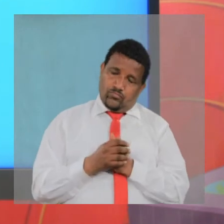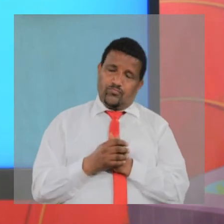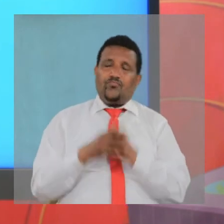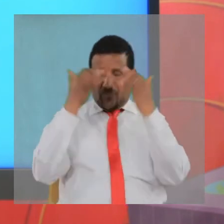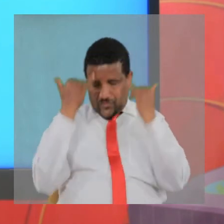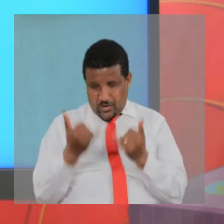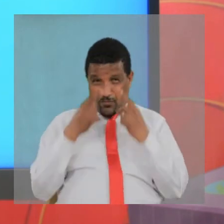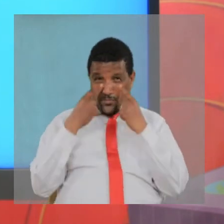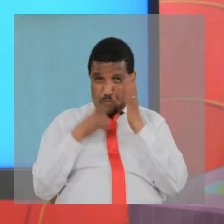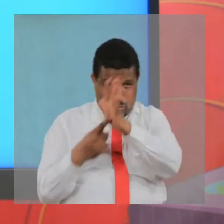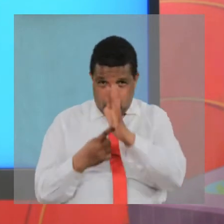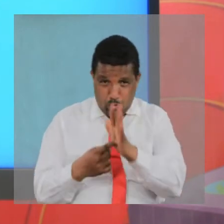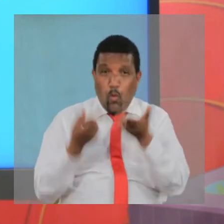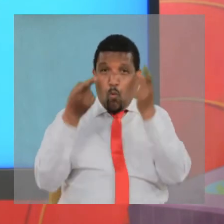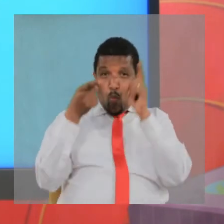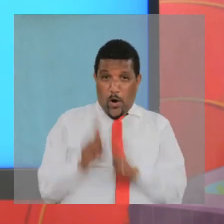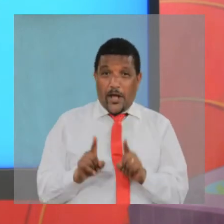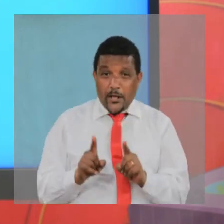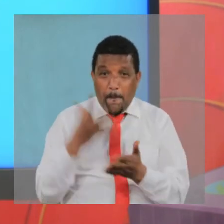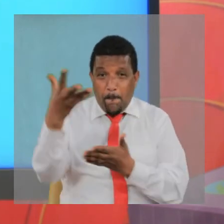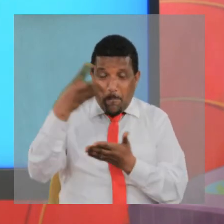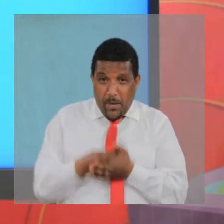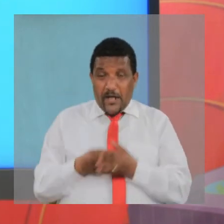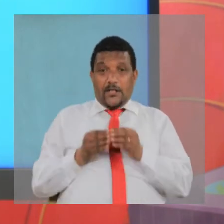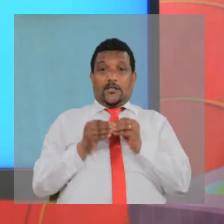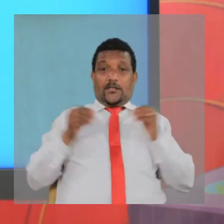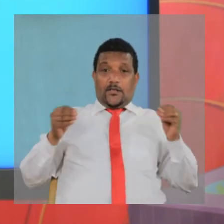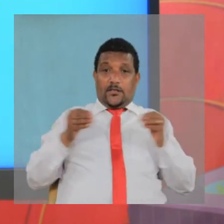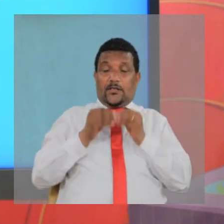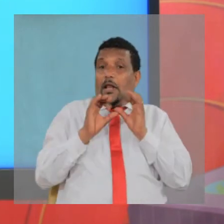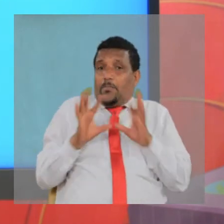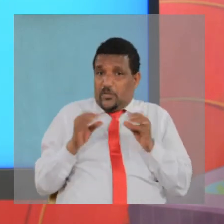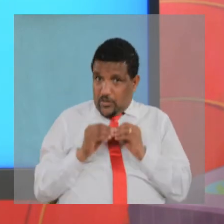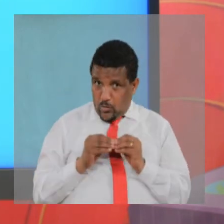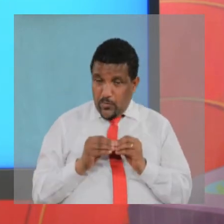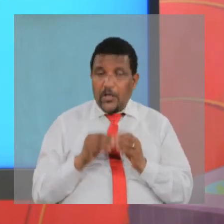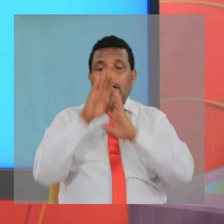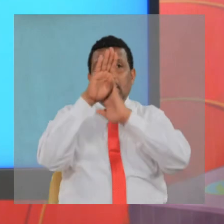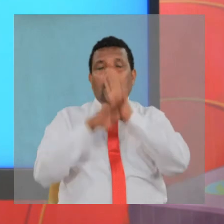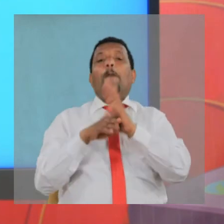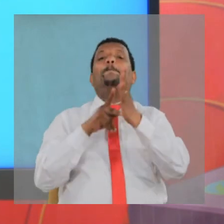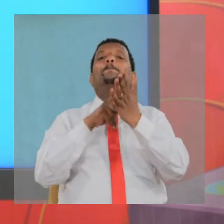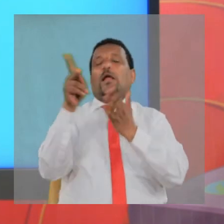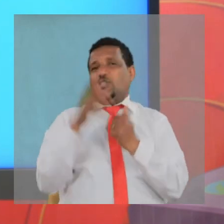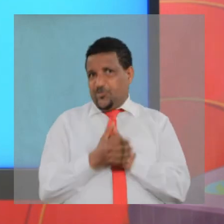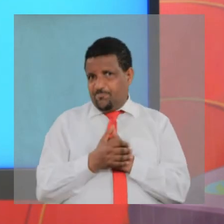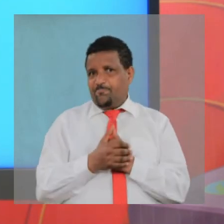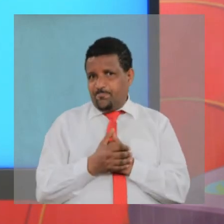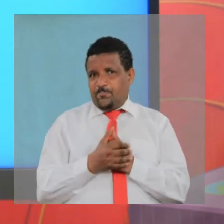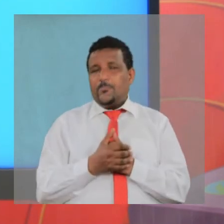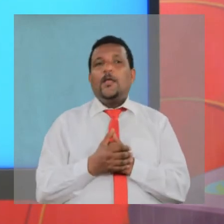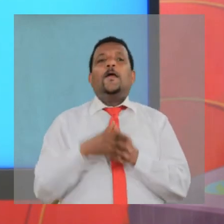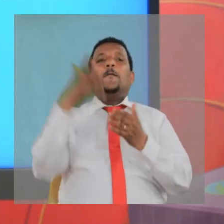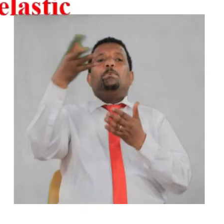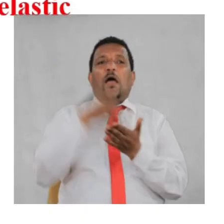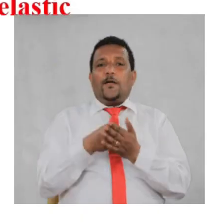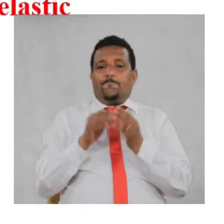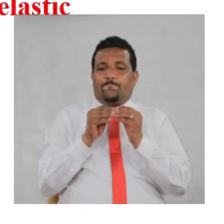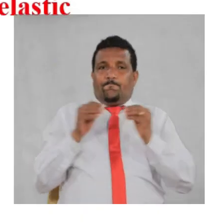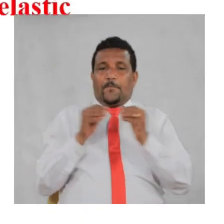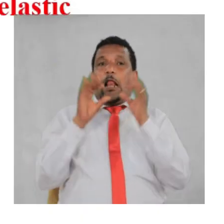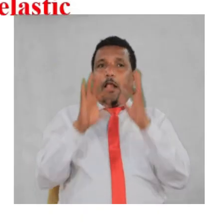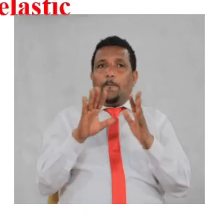Now let me show you when the buyer is inelastic and if there is a decline in price. The decline in price, if the buyer is inelastic, the